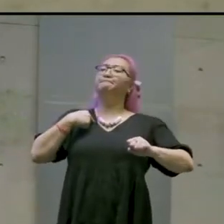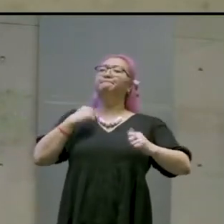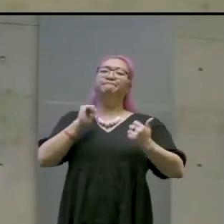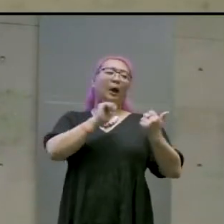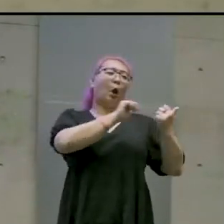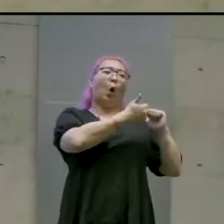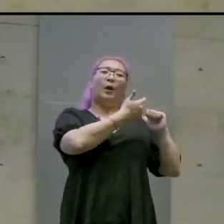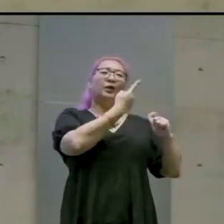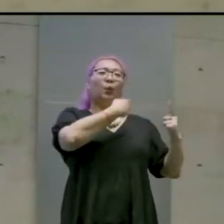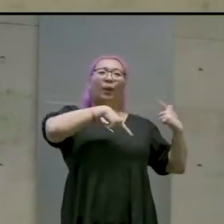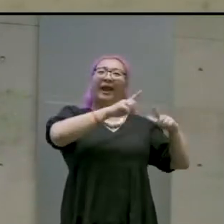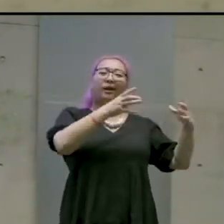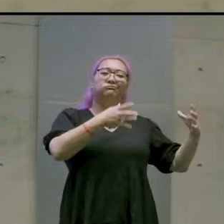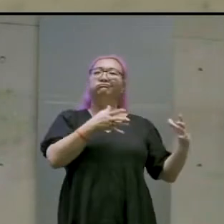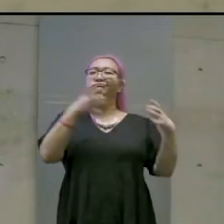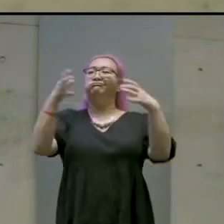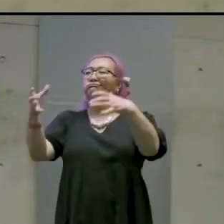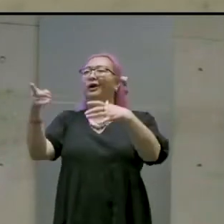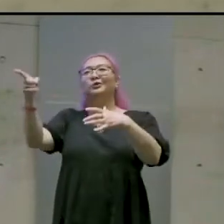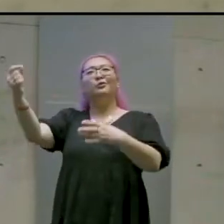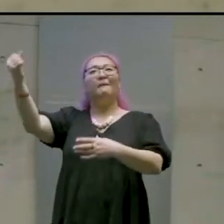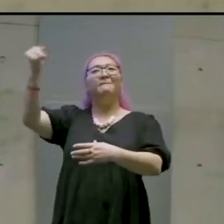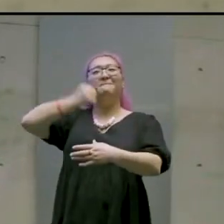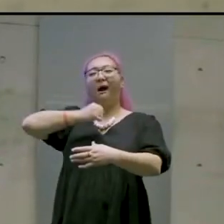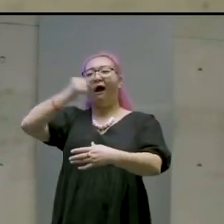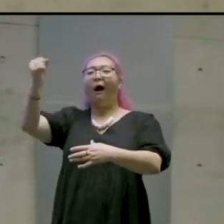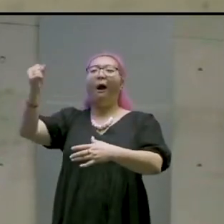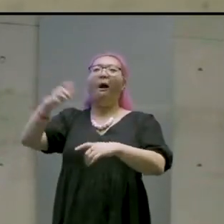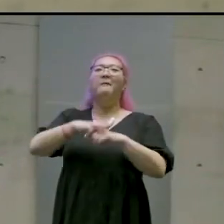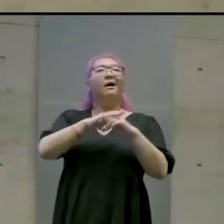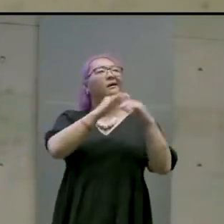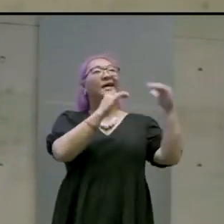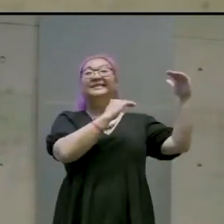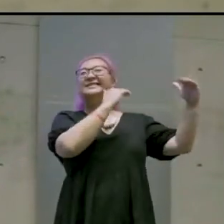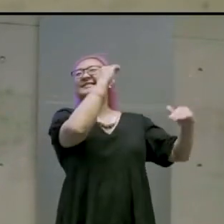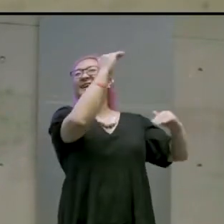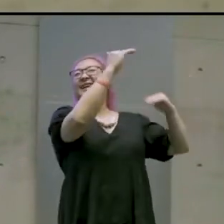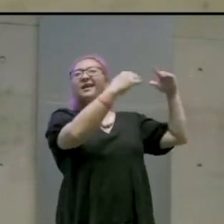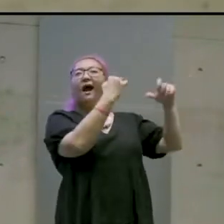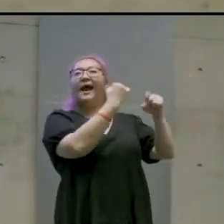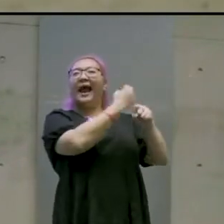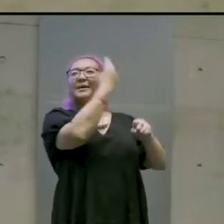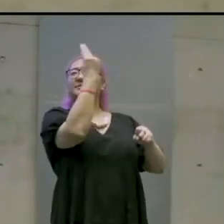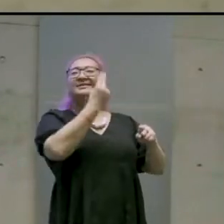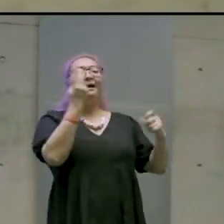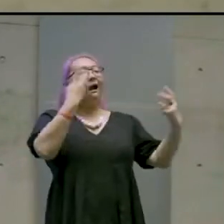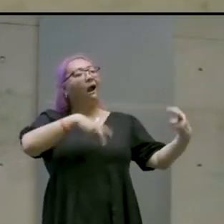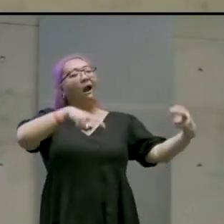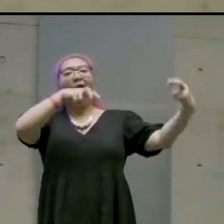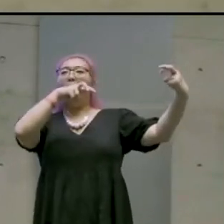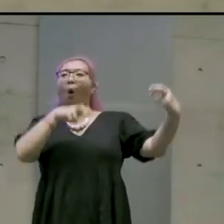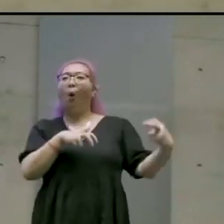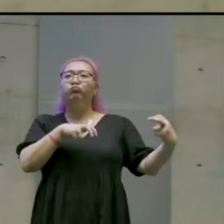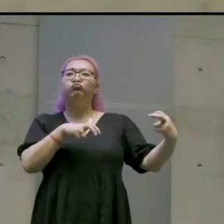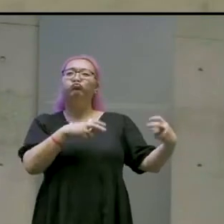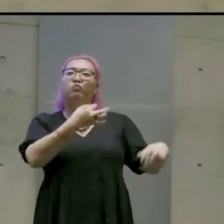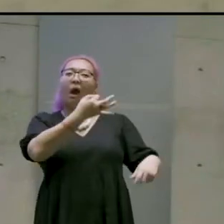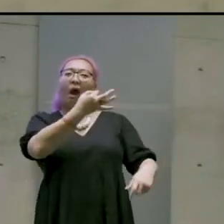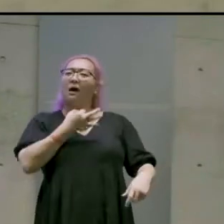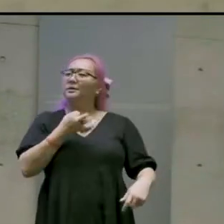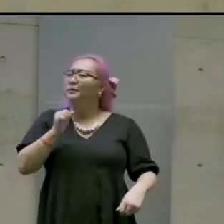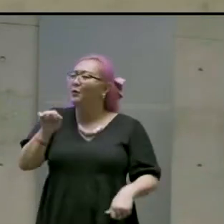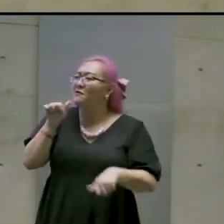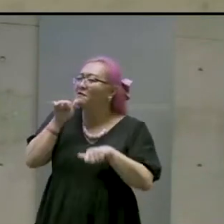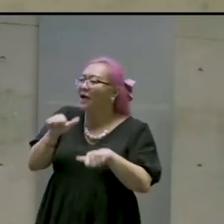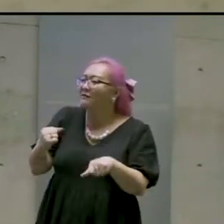we went out to a pub, and the kind of like senior game designer sat down and he asked me, what's your favorite game? And I said,